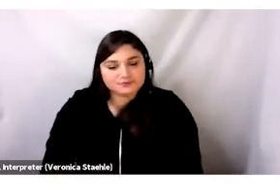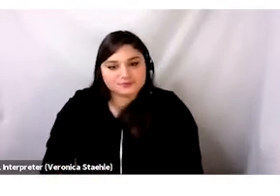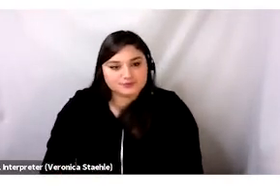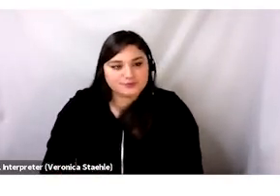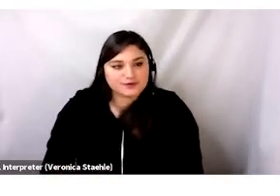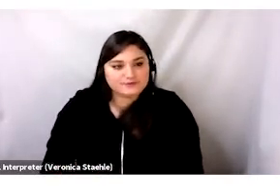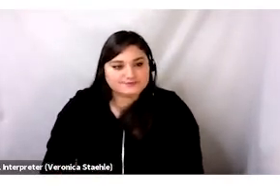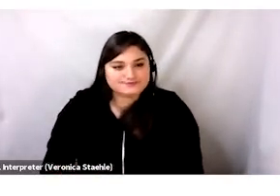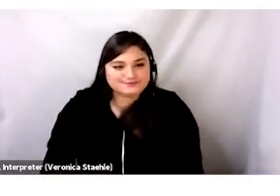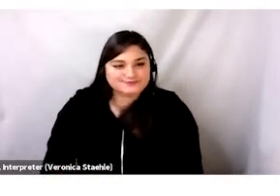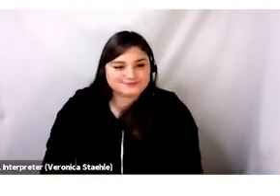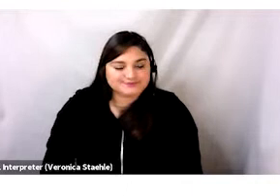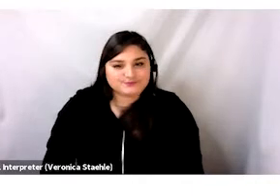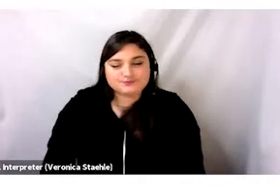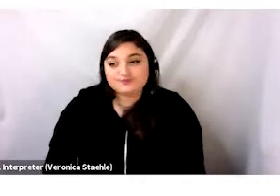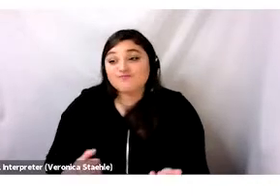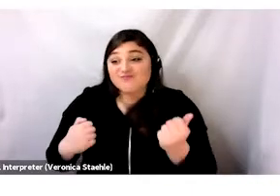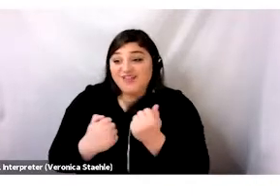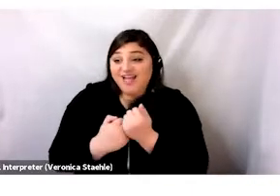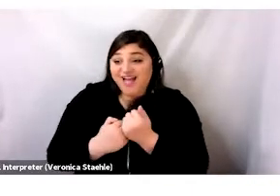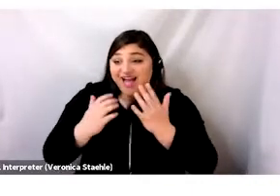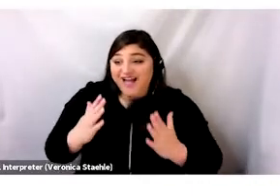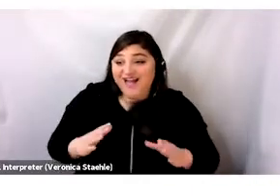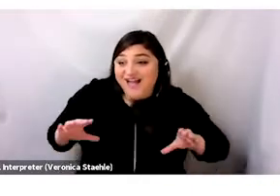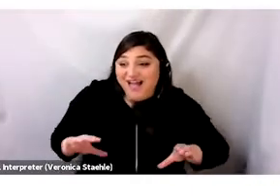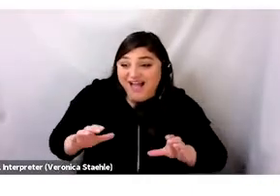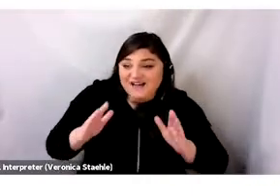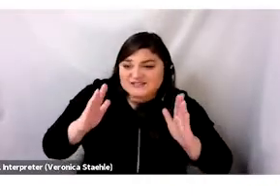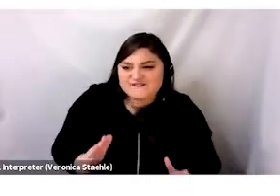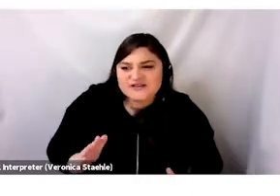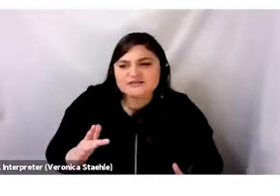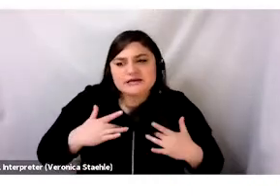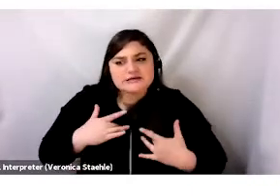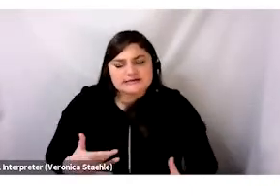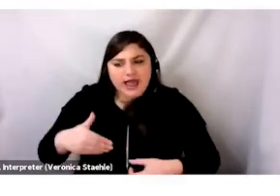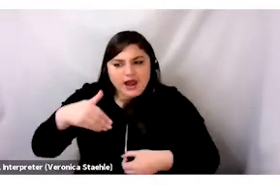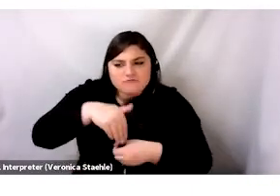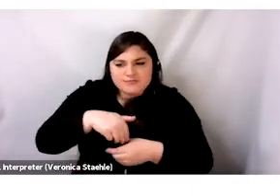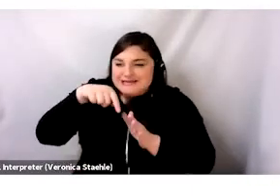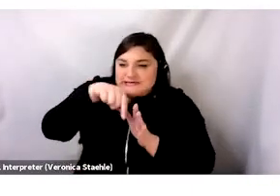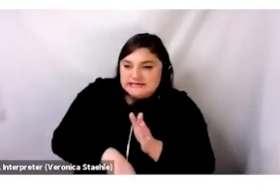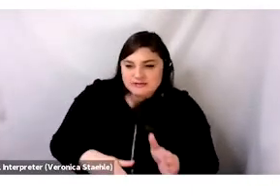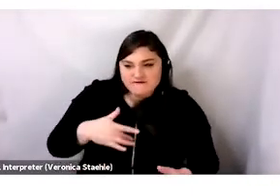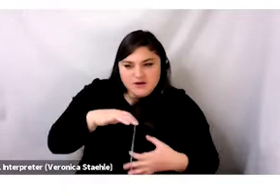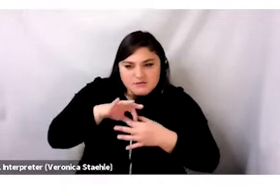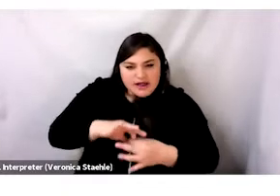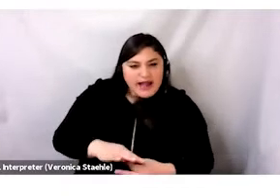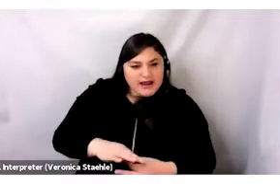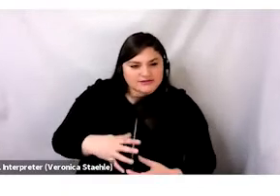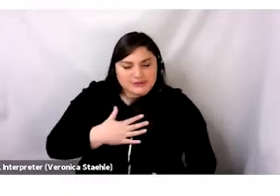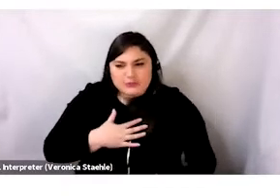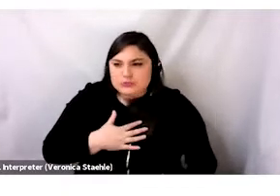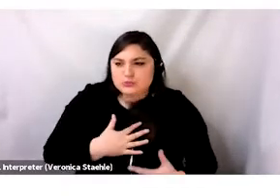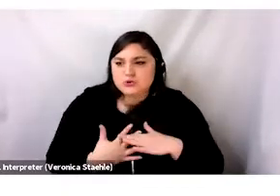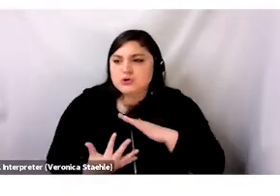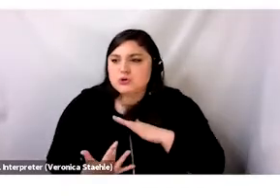Activists are deeply motivated by a sense of responsibility to create a better future. I think any number of